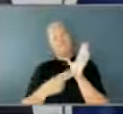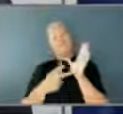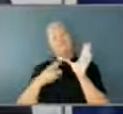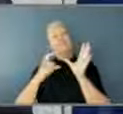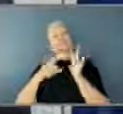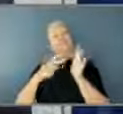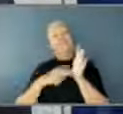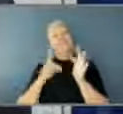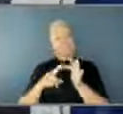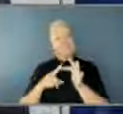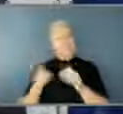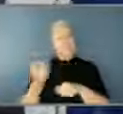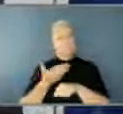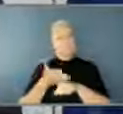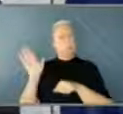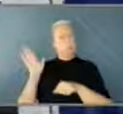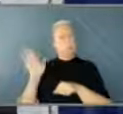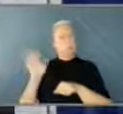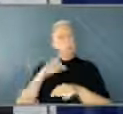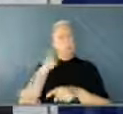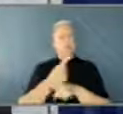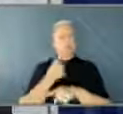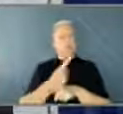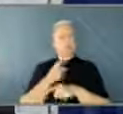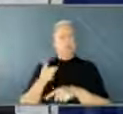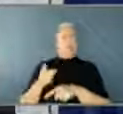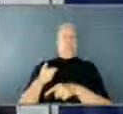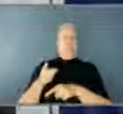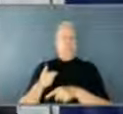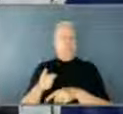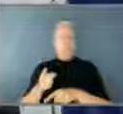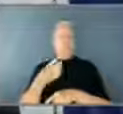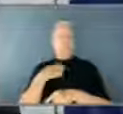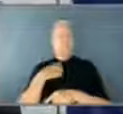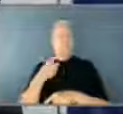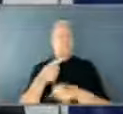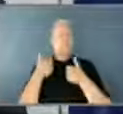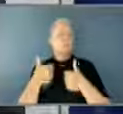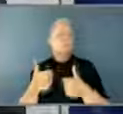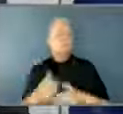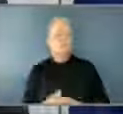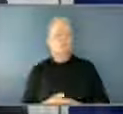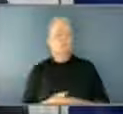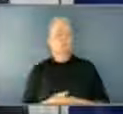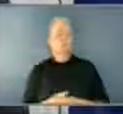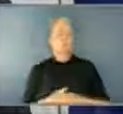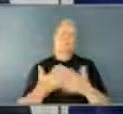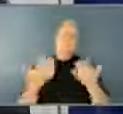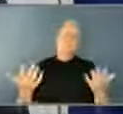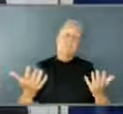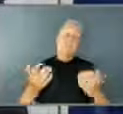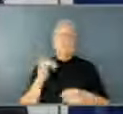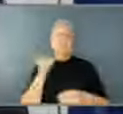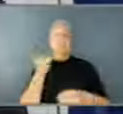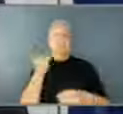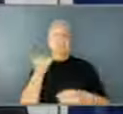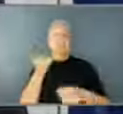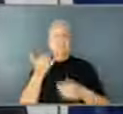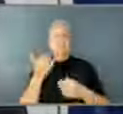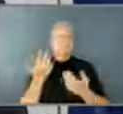they've been. So clearly they will have an ongoing role beyond COVID. Maybe with COVID, we don't know how long